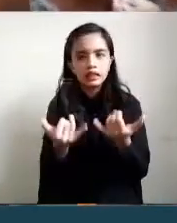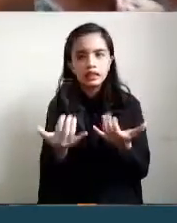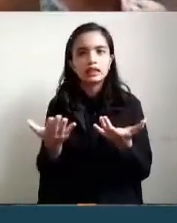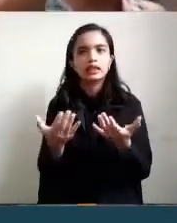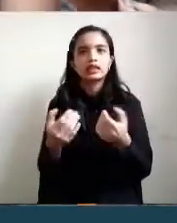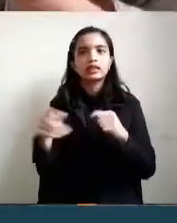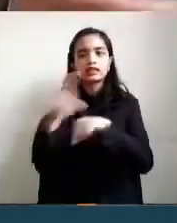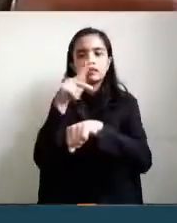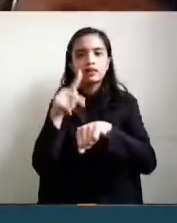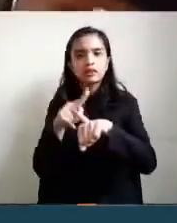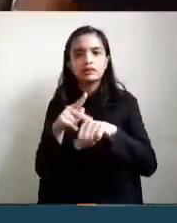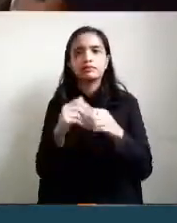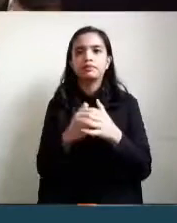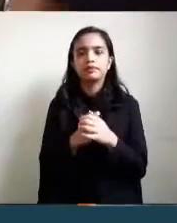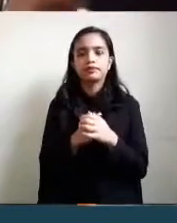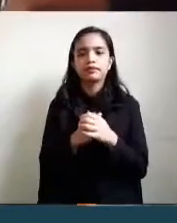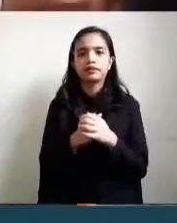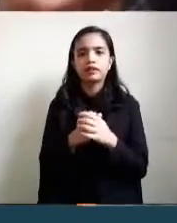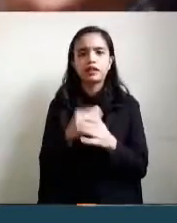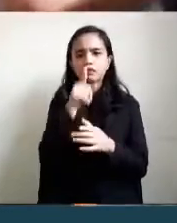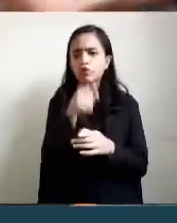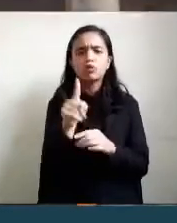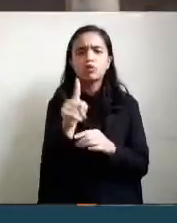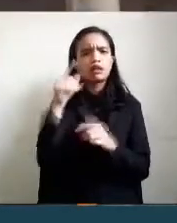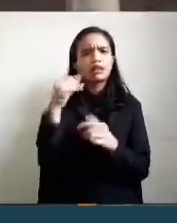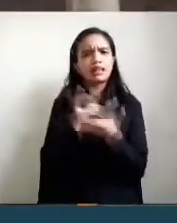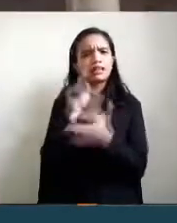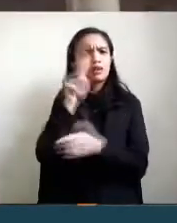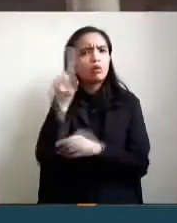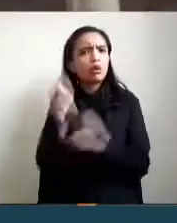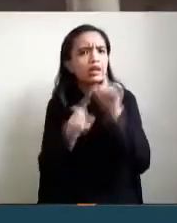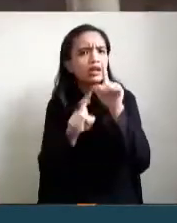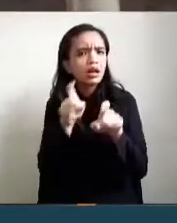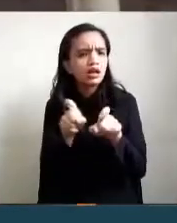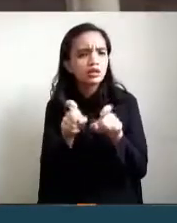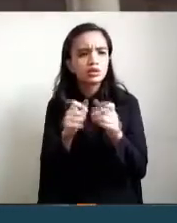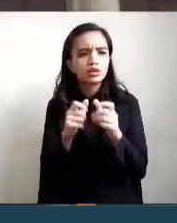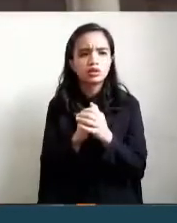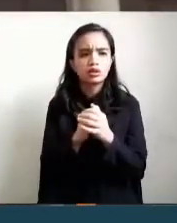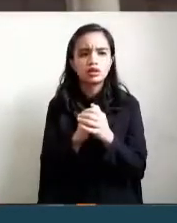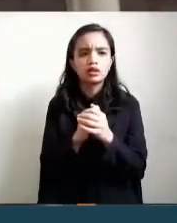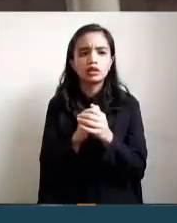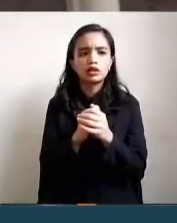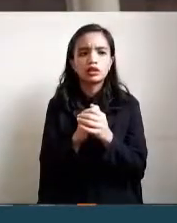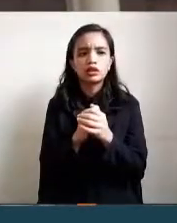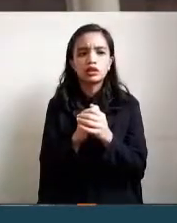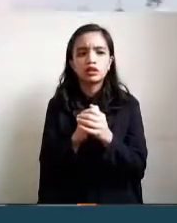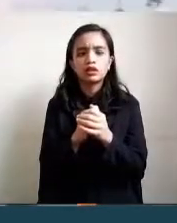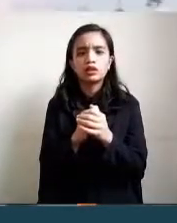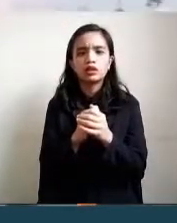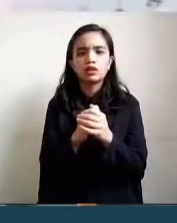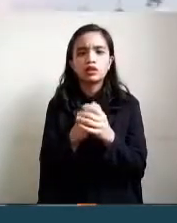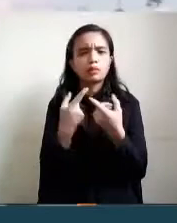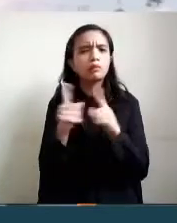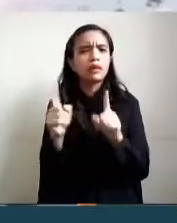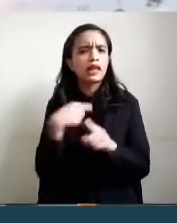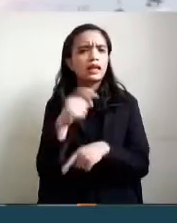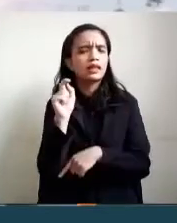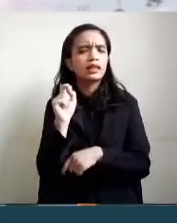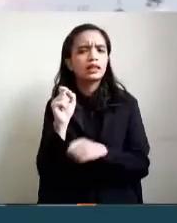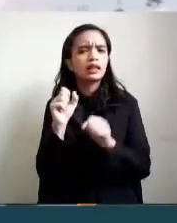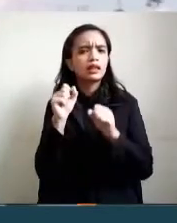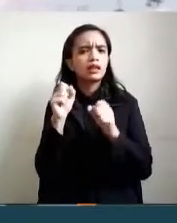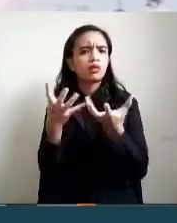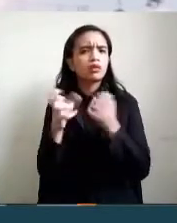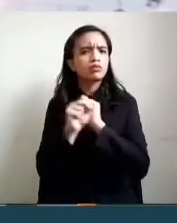anything else. So it's really a question of their decision to go. But I think it was also clarified